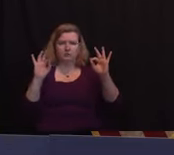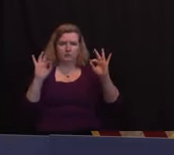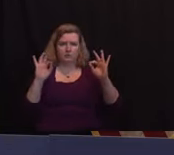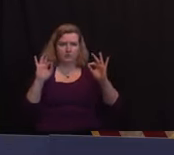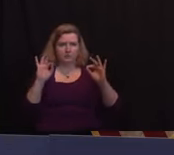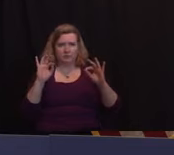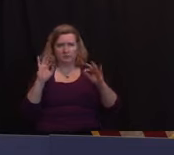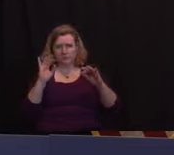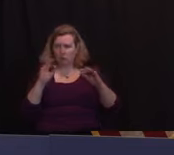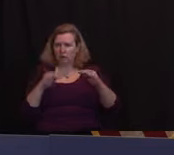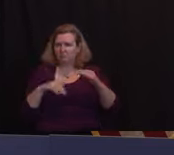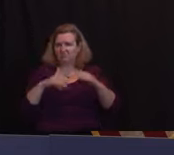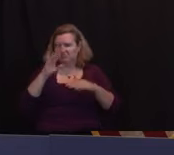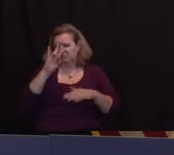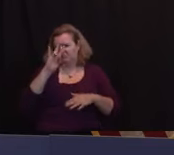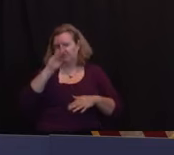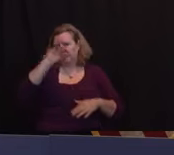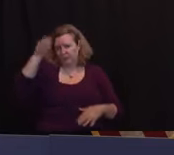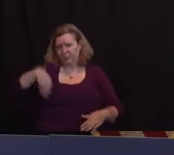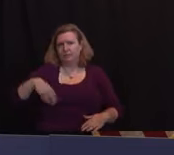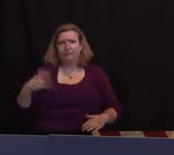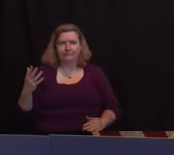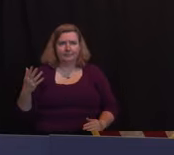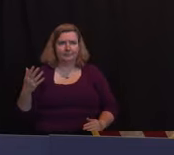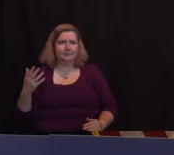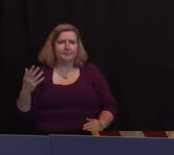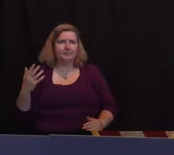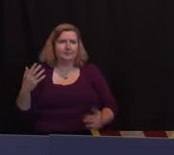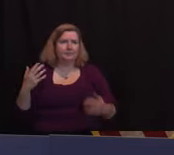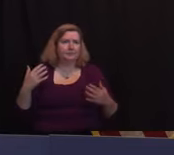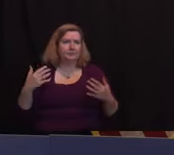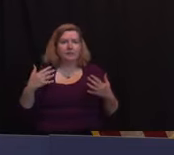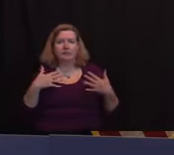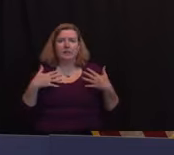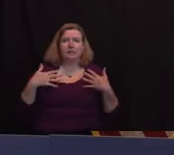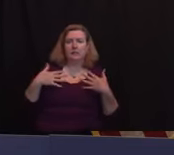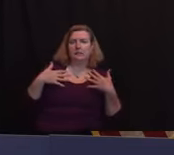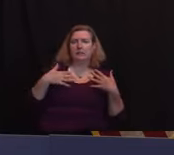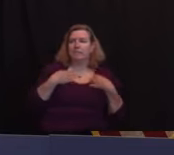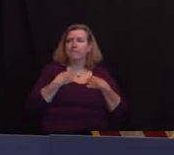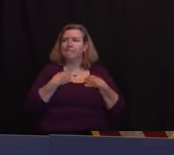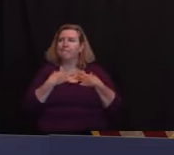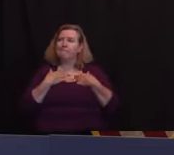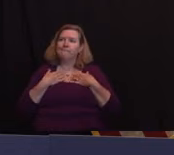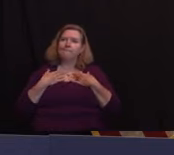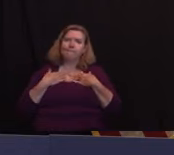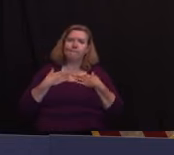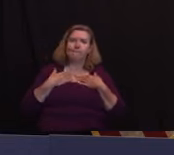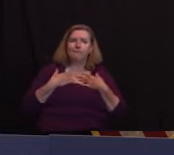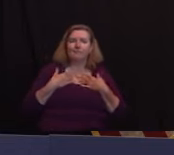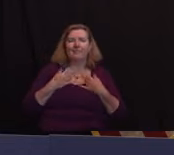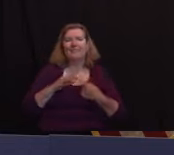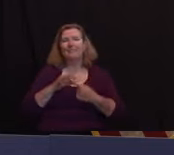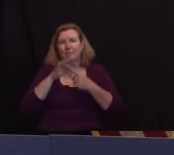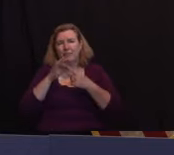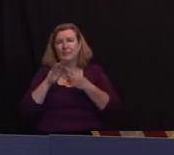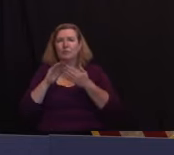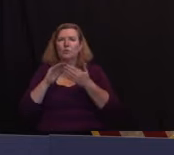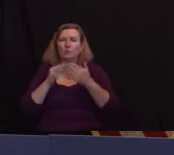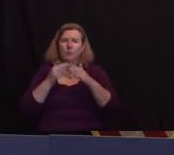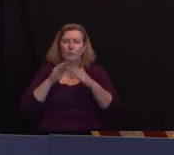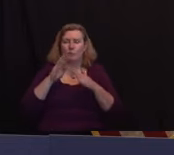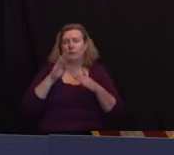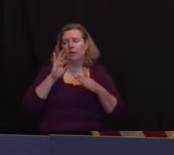takes, the hesitancy is longstanding for many of particularly communities of color